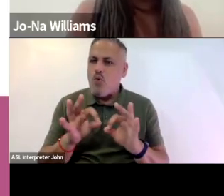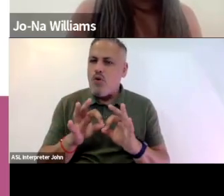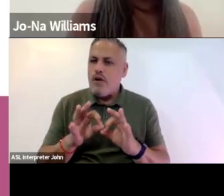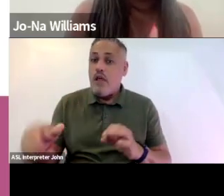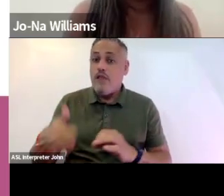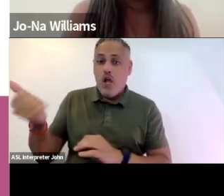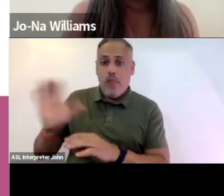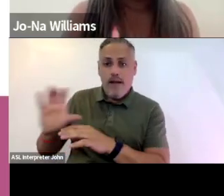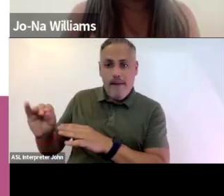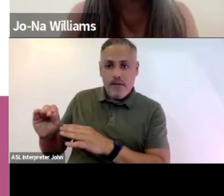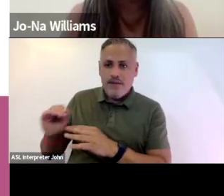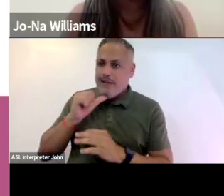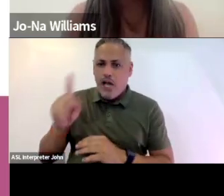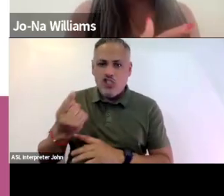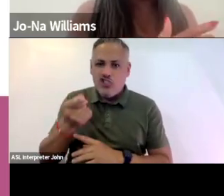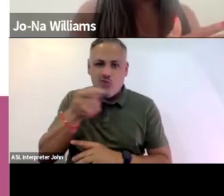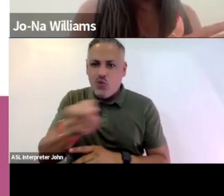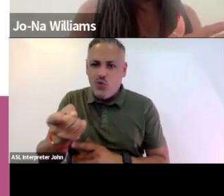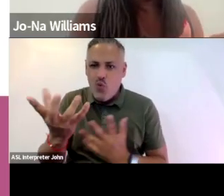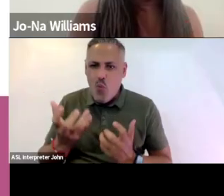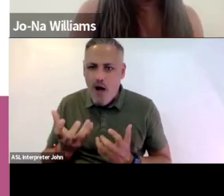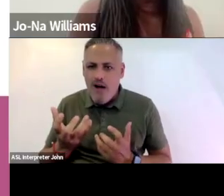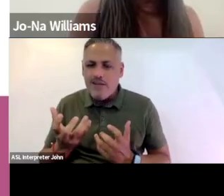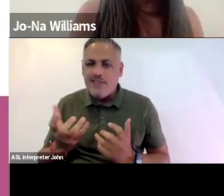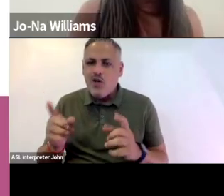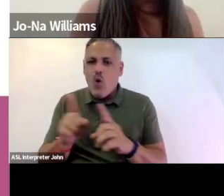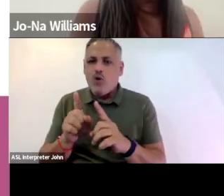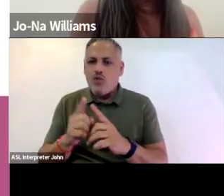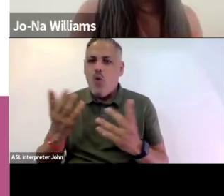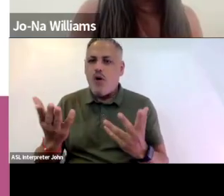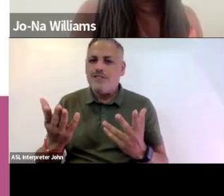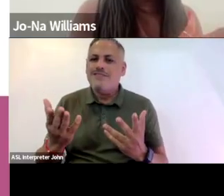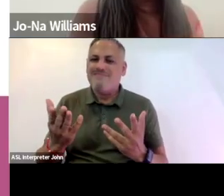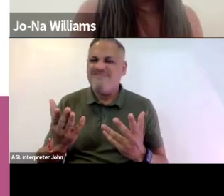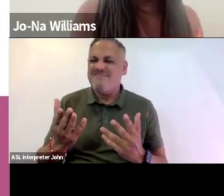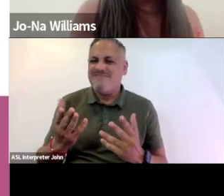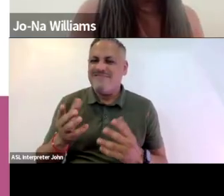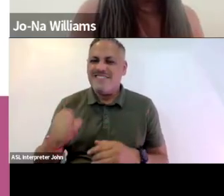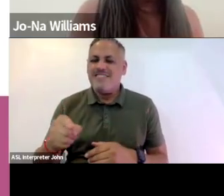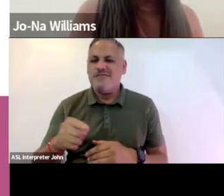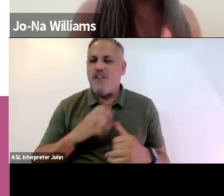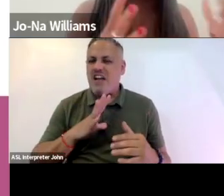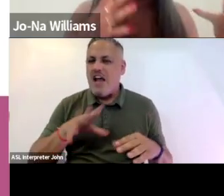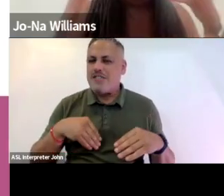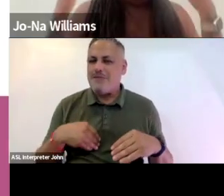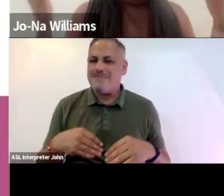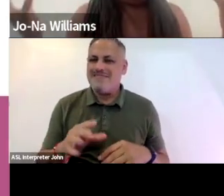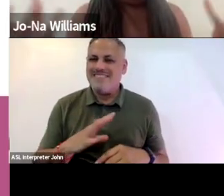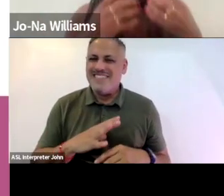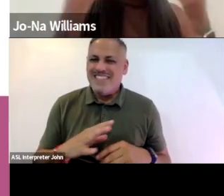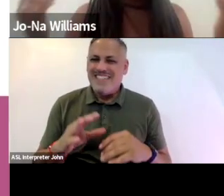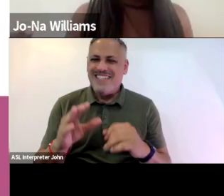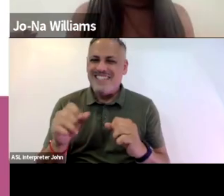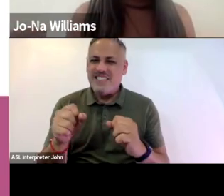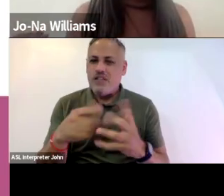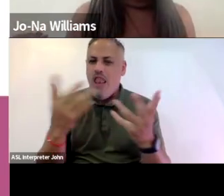other company. It's not just what you want, it's what's you can read and see and know that's important to them. So